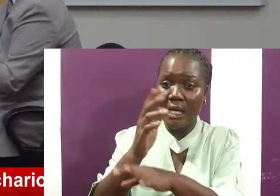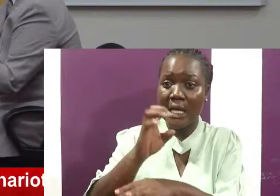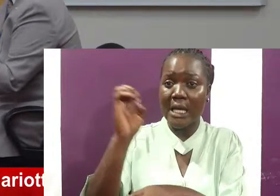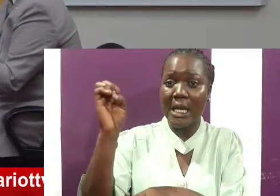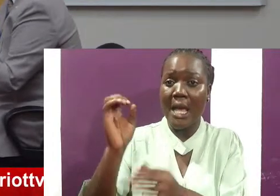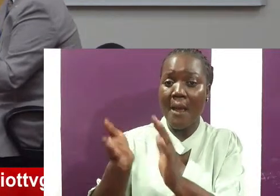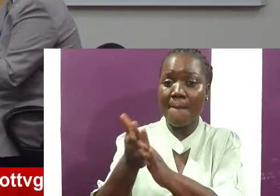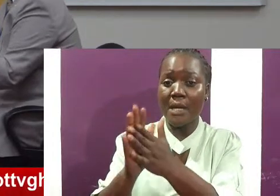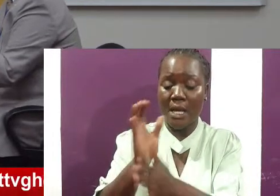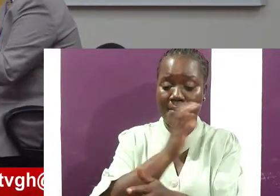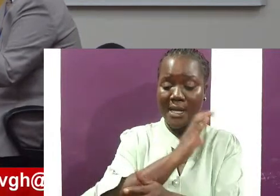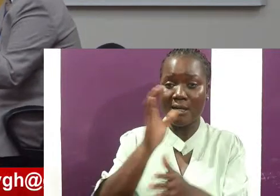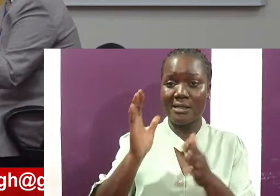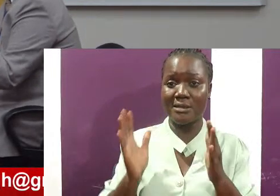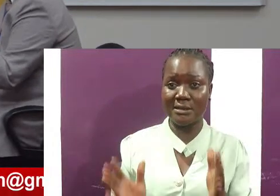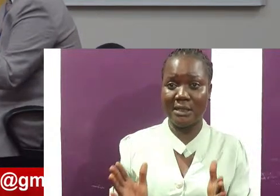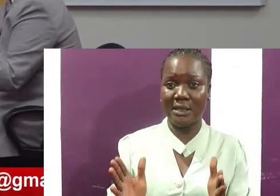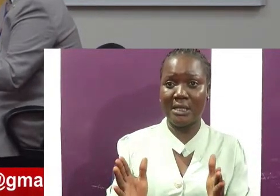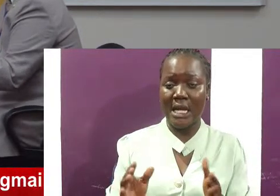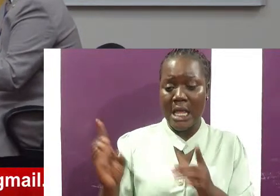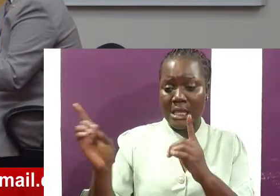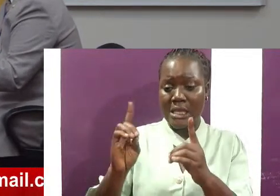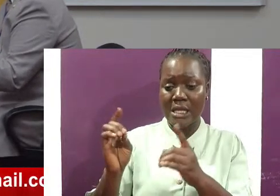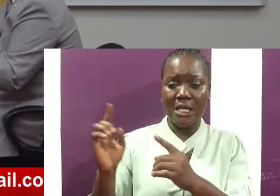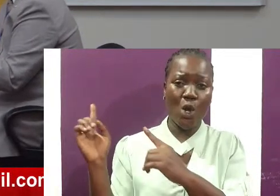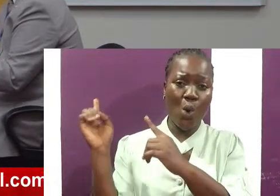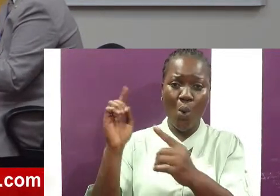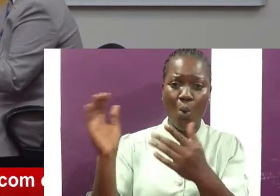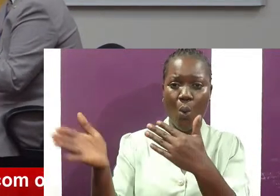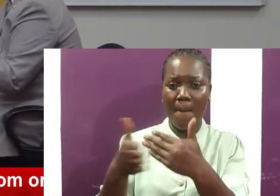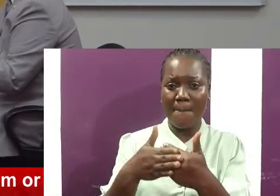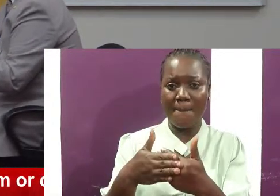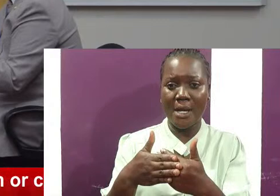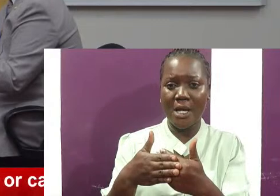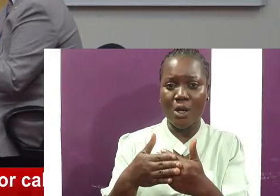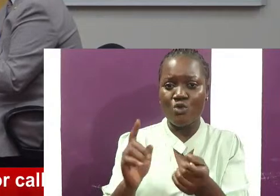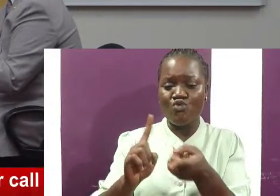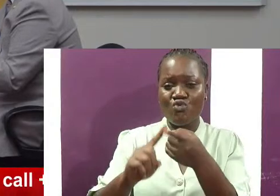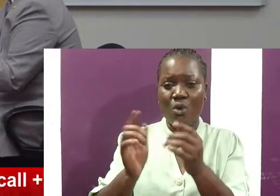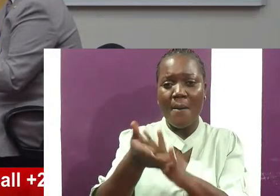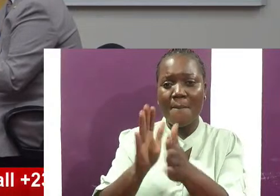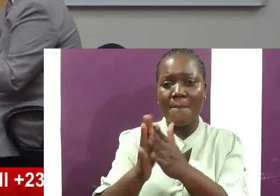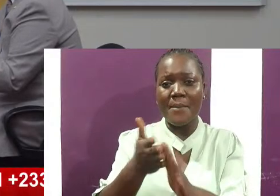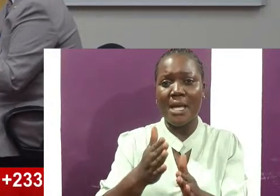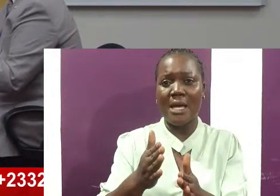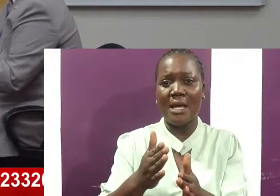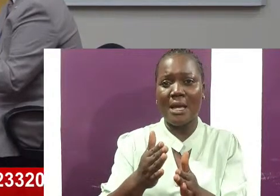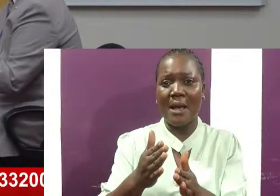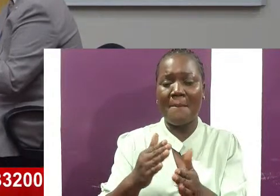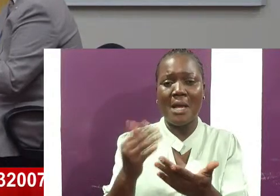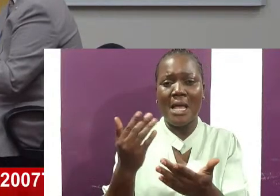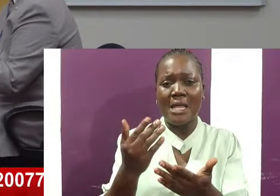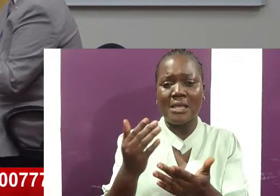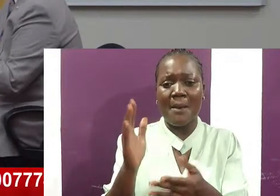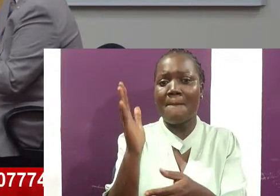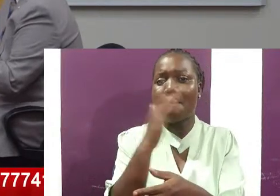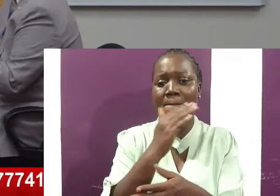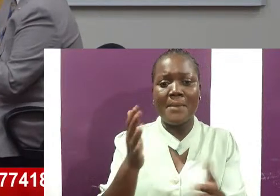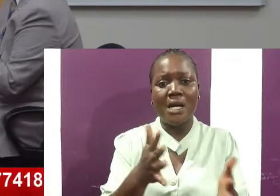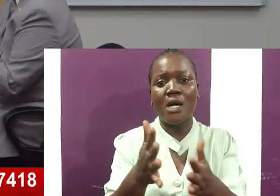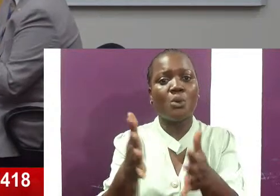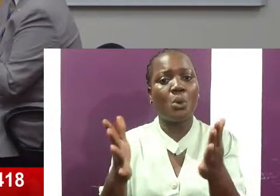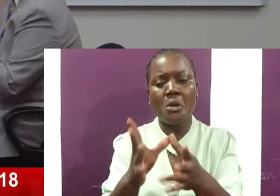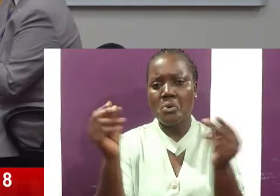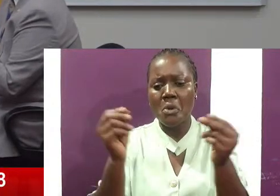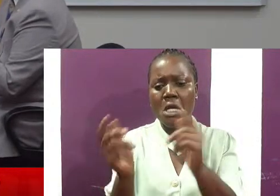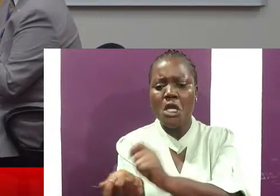became a Christian, did he go back to persecuting Christians and doing what he had been doing before? No, he didn't. No, he changed his life and he started